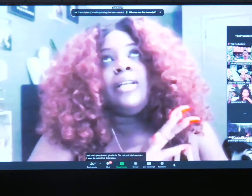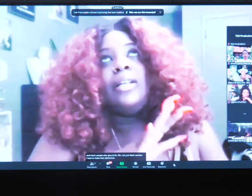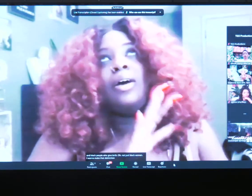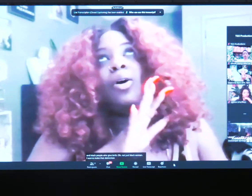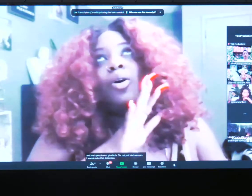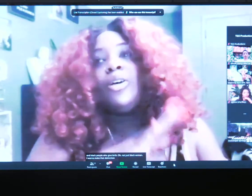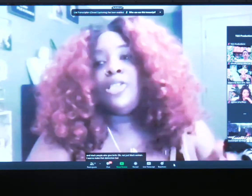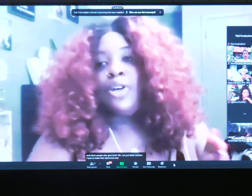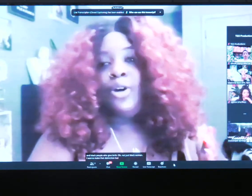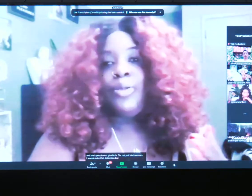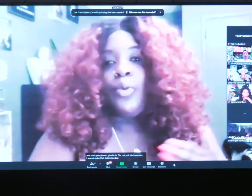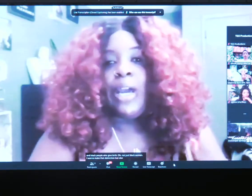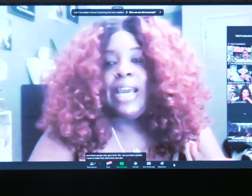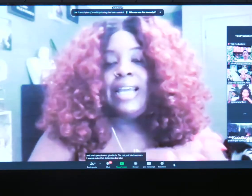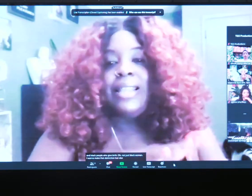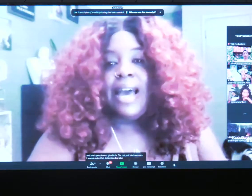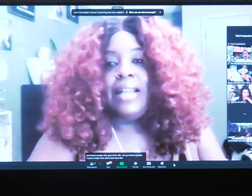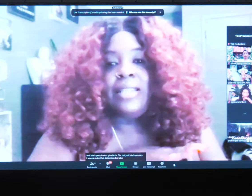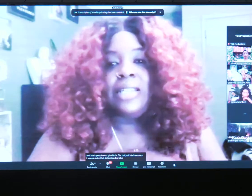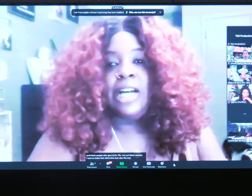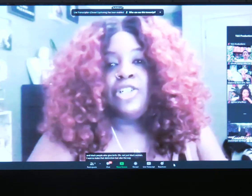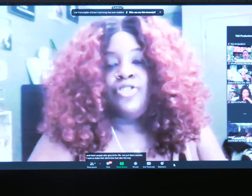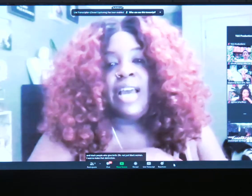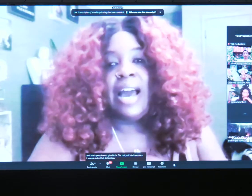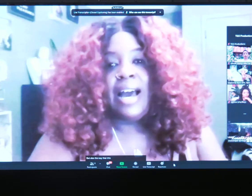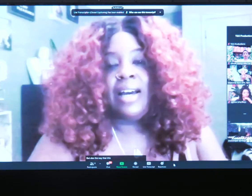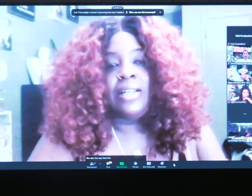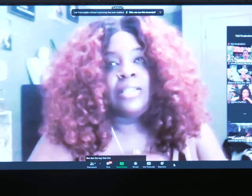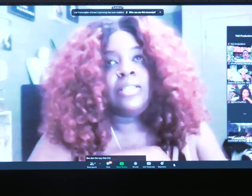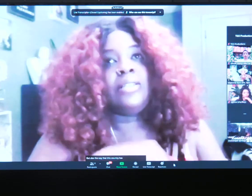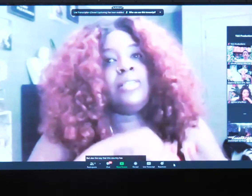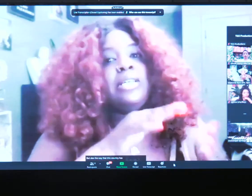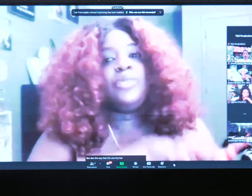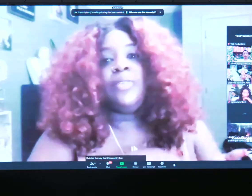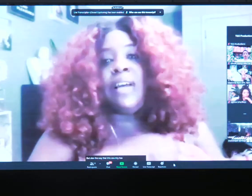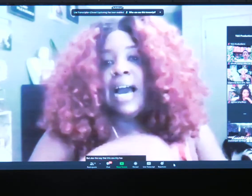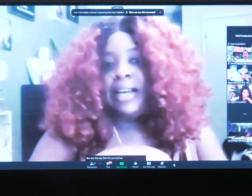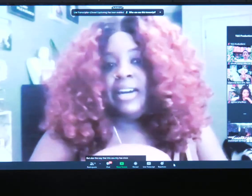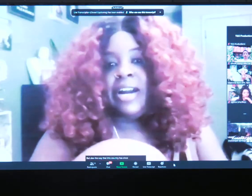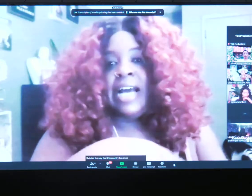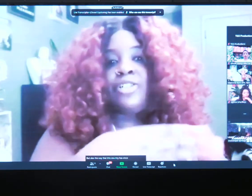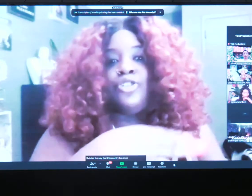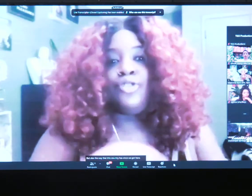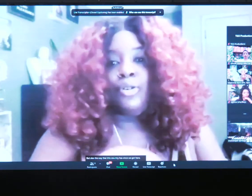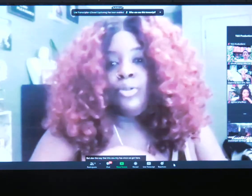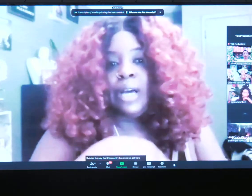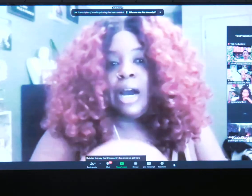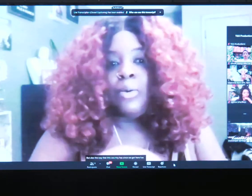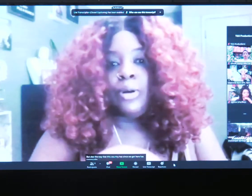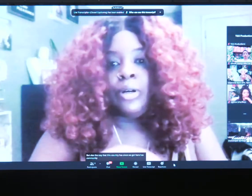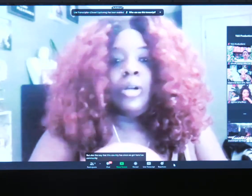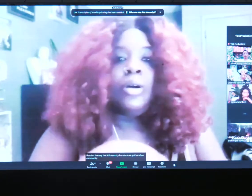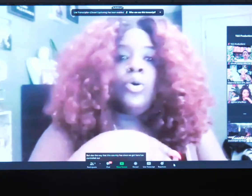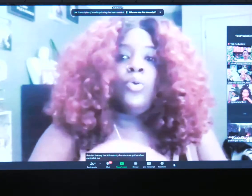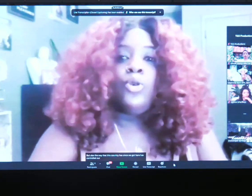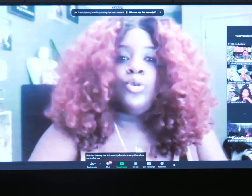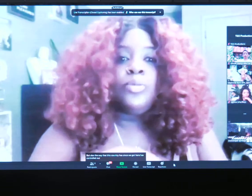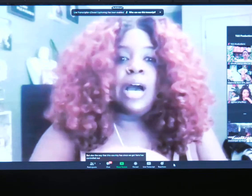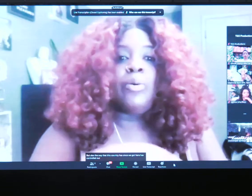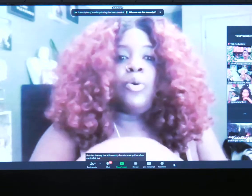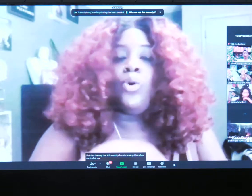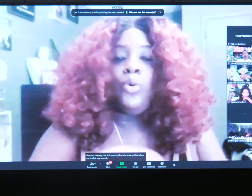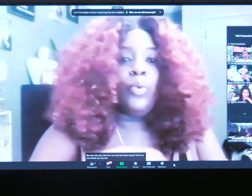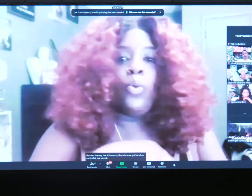But also the way that this country has, since we got here, has controlled our